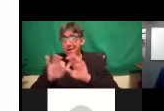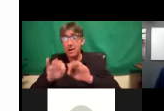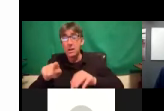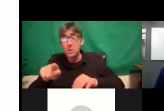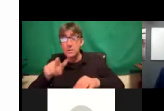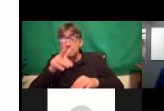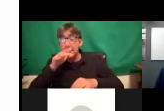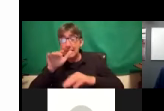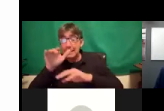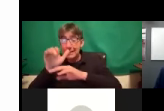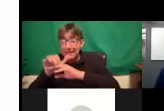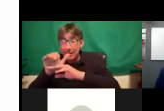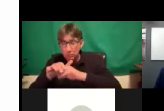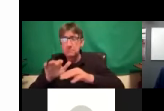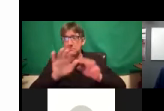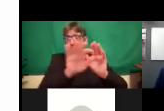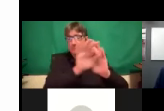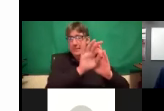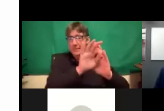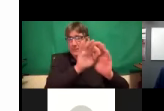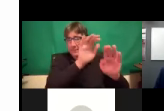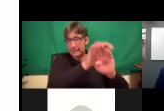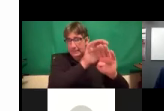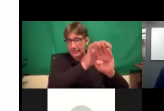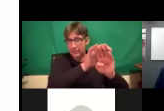languages. Next slide, please.